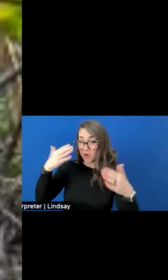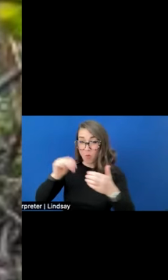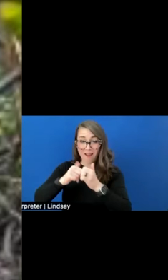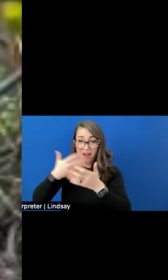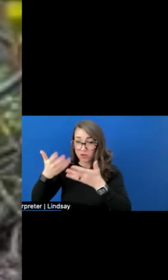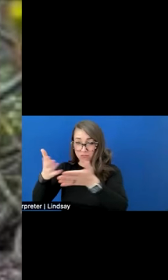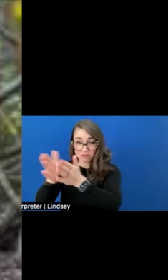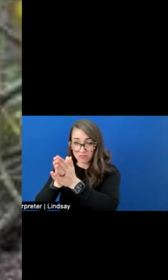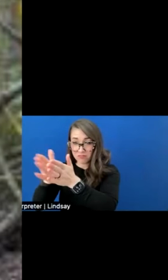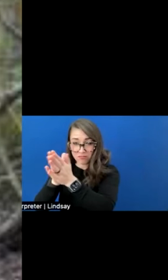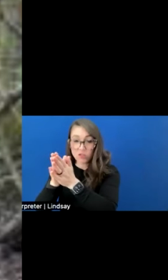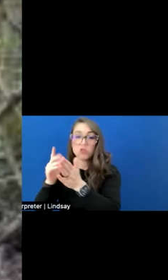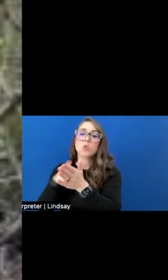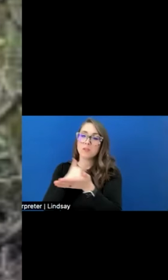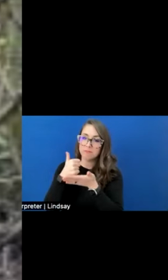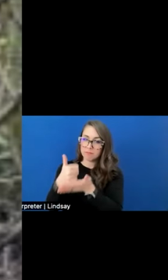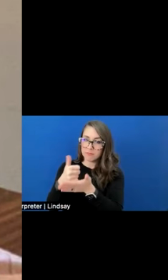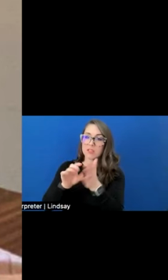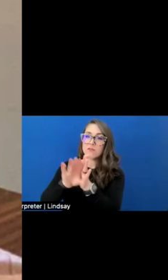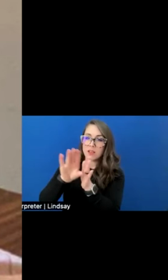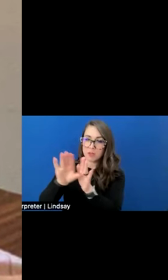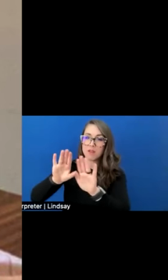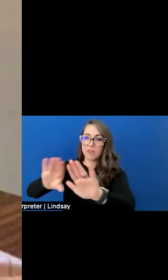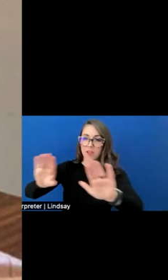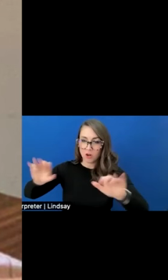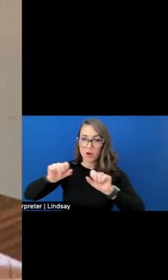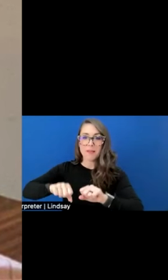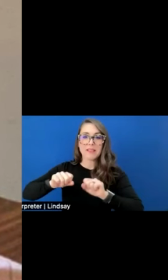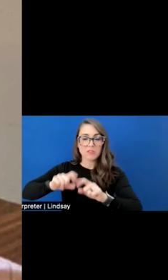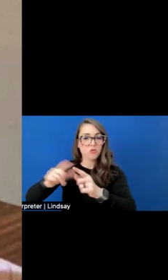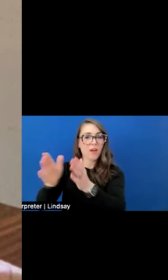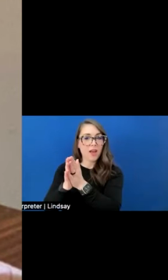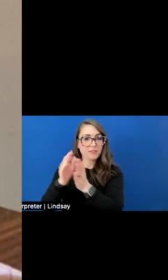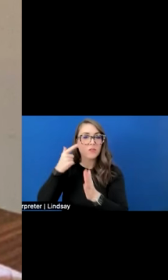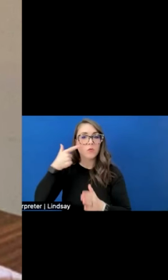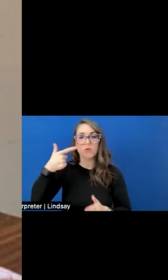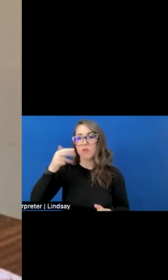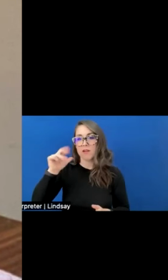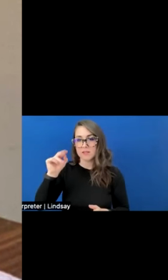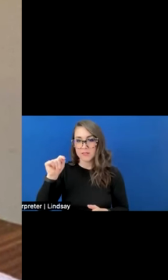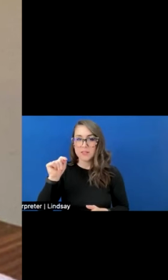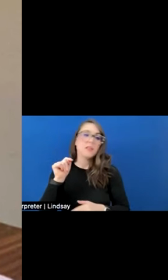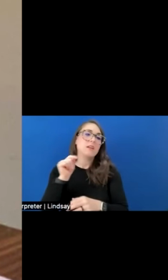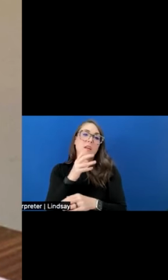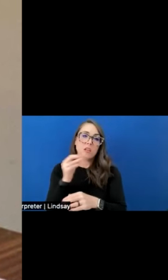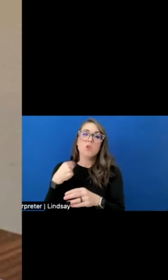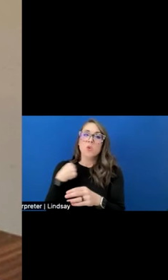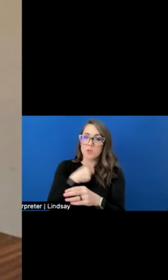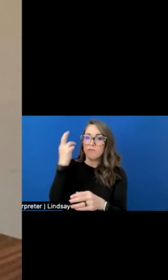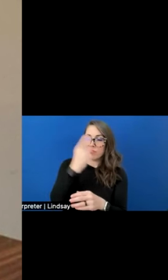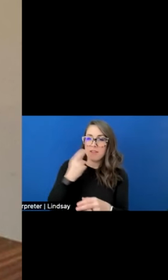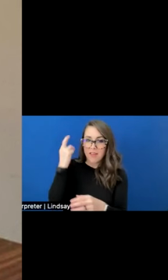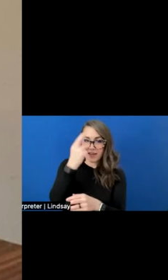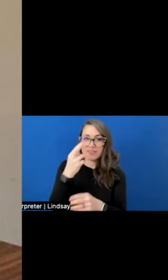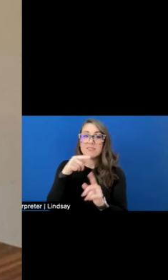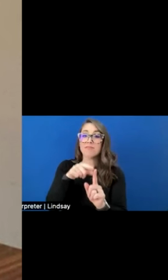their abilities to ask for a grant. And so we realize that in addition to support that we might be able